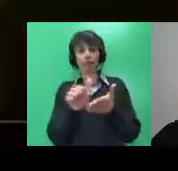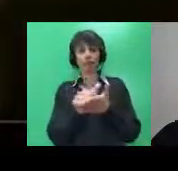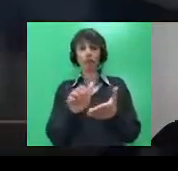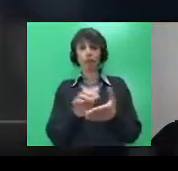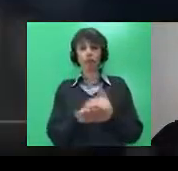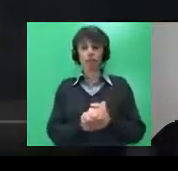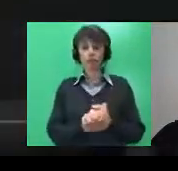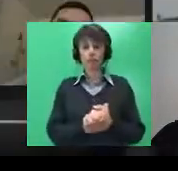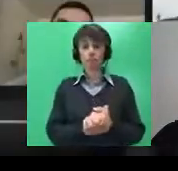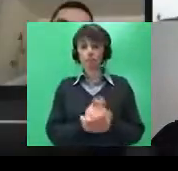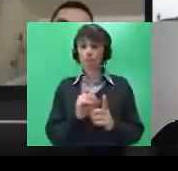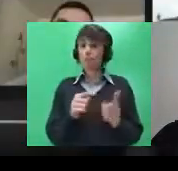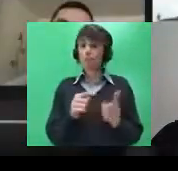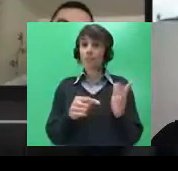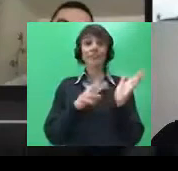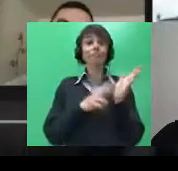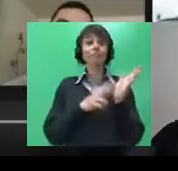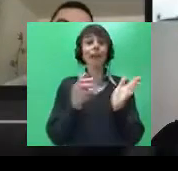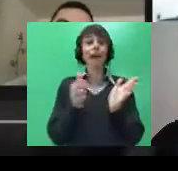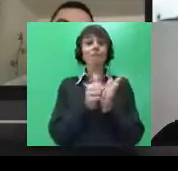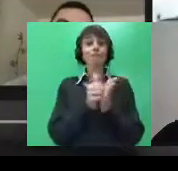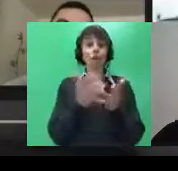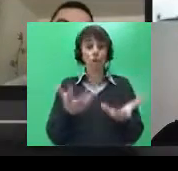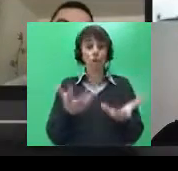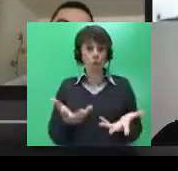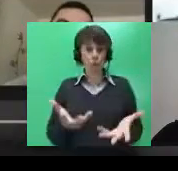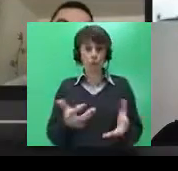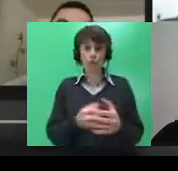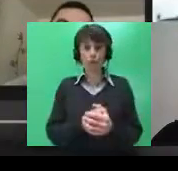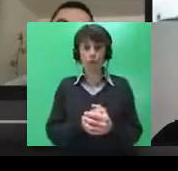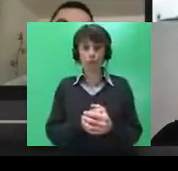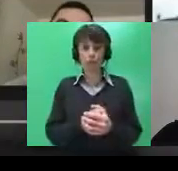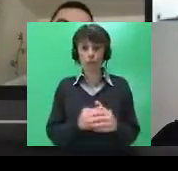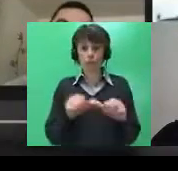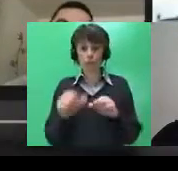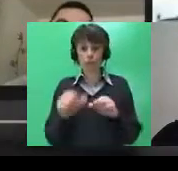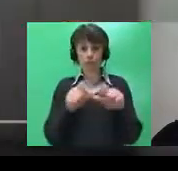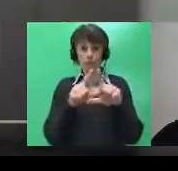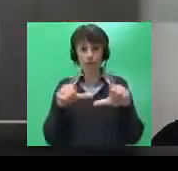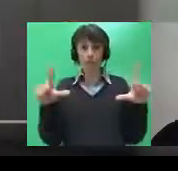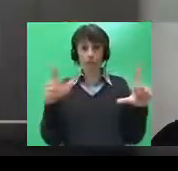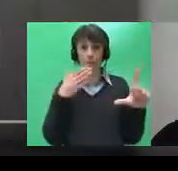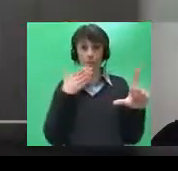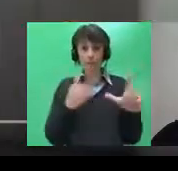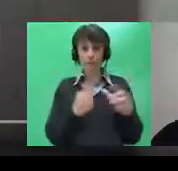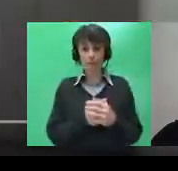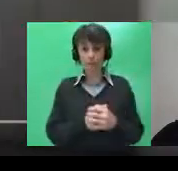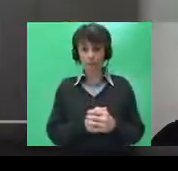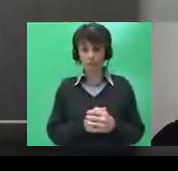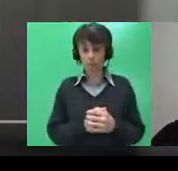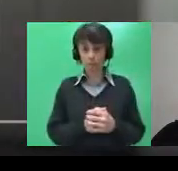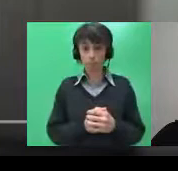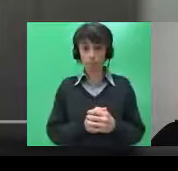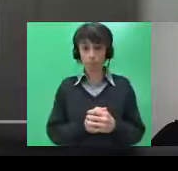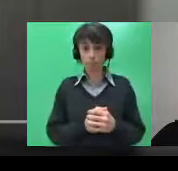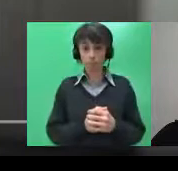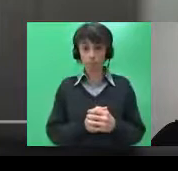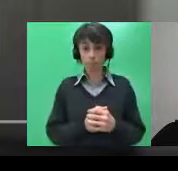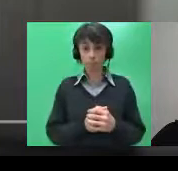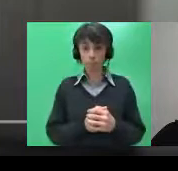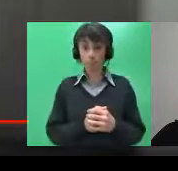That's the television ad. If you could go to the next slide, if you can, that would be great. So it's important